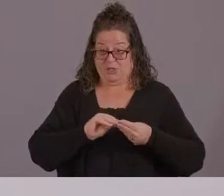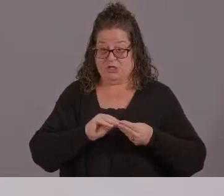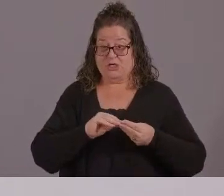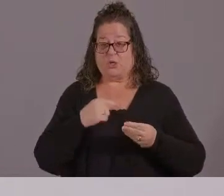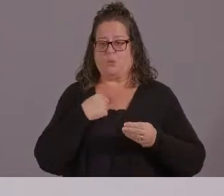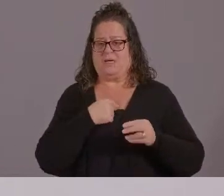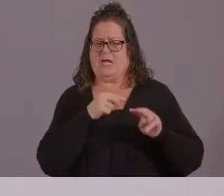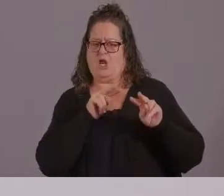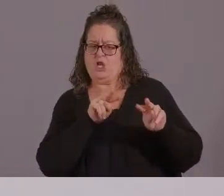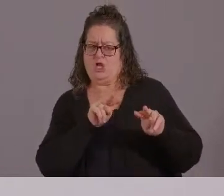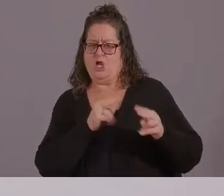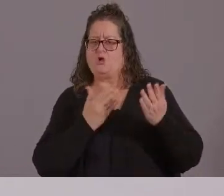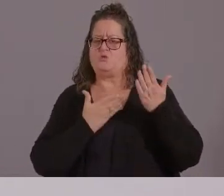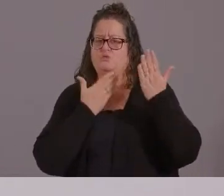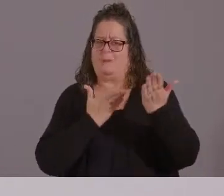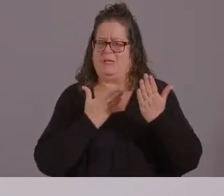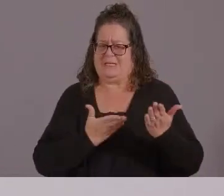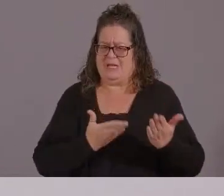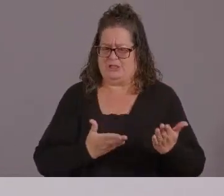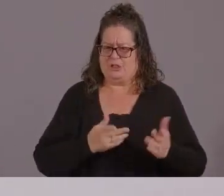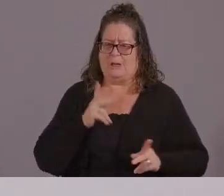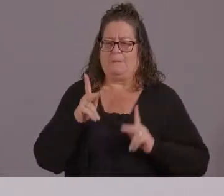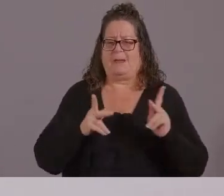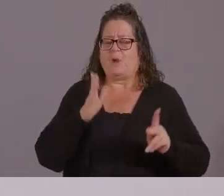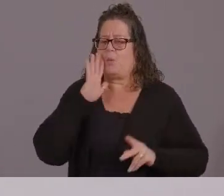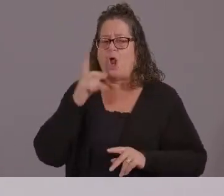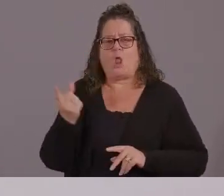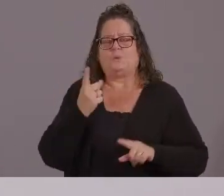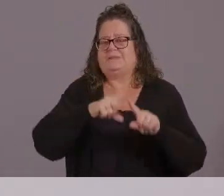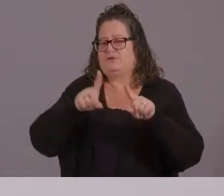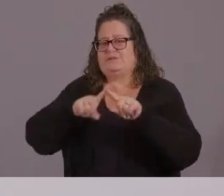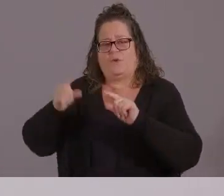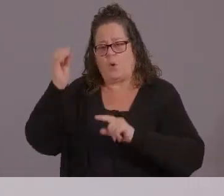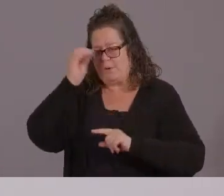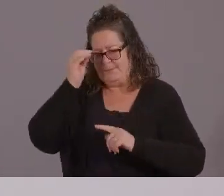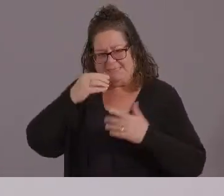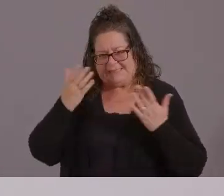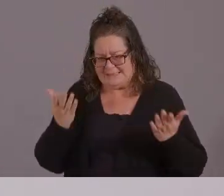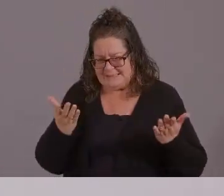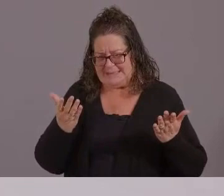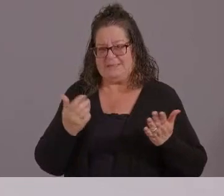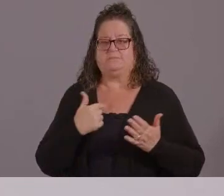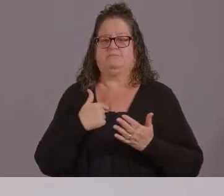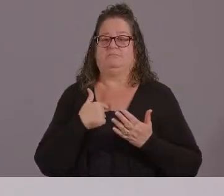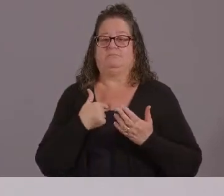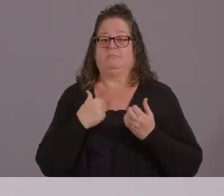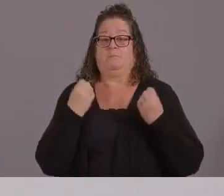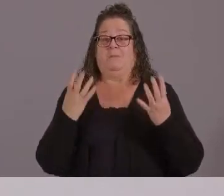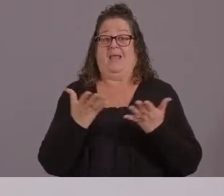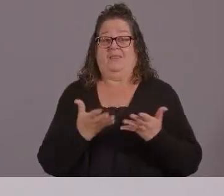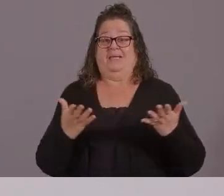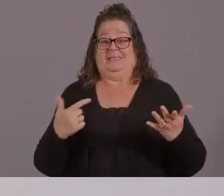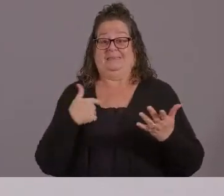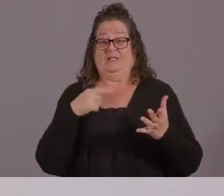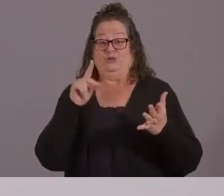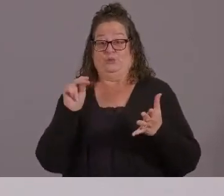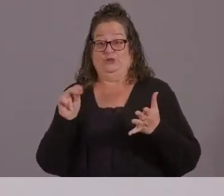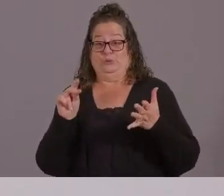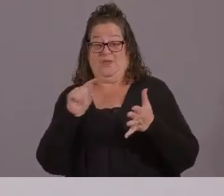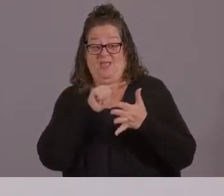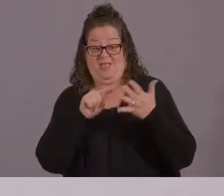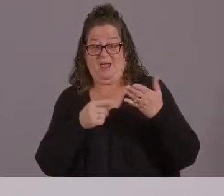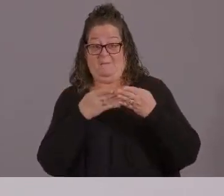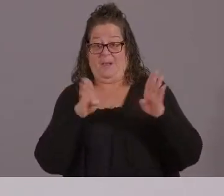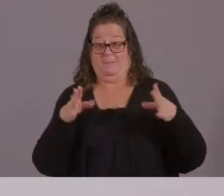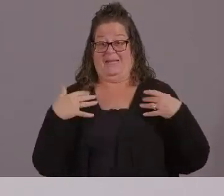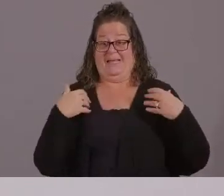of things that we do in public health are not requirements, they are recommendations,